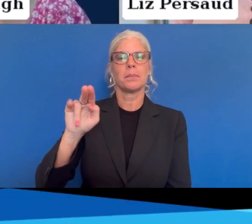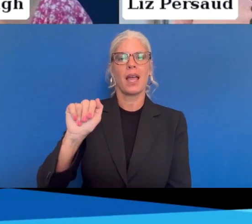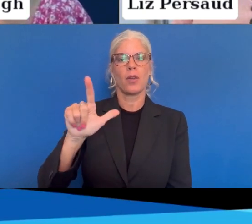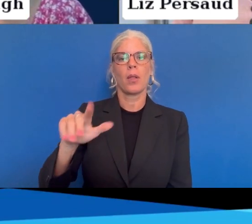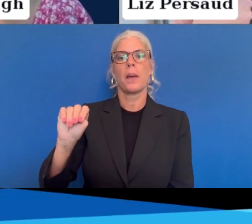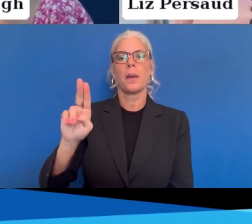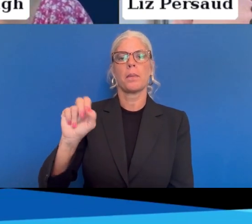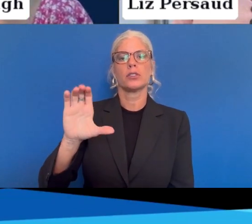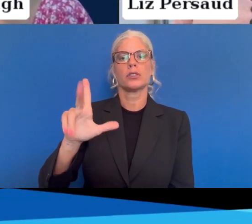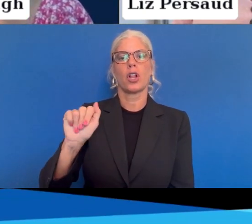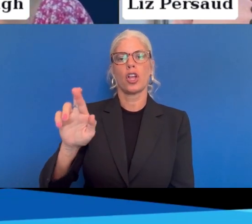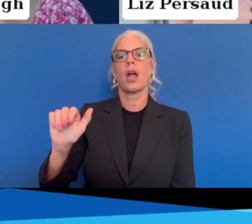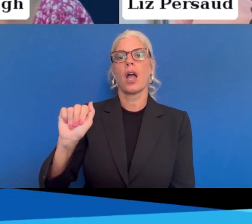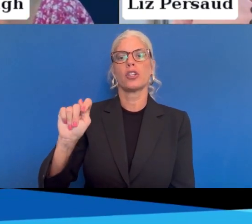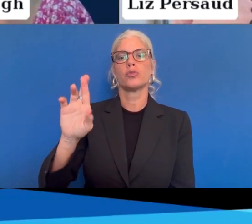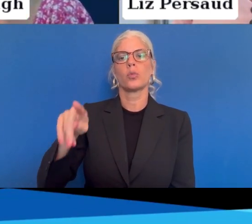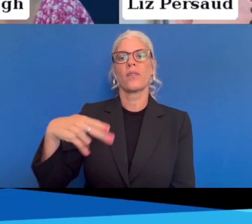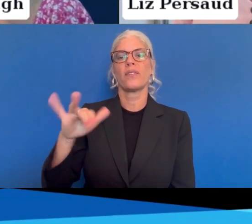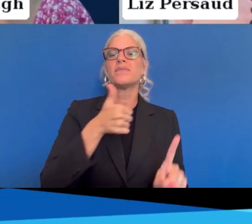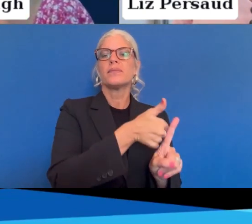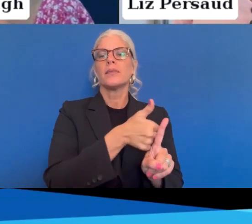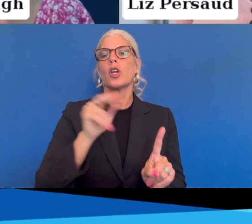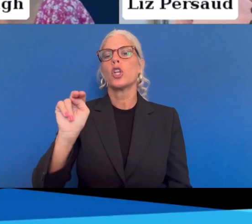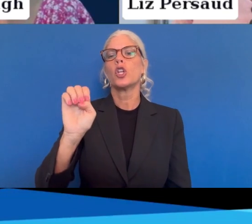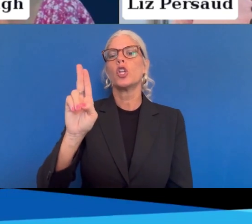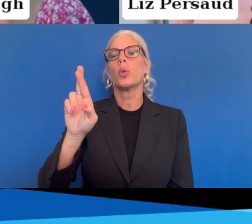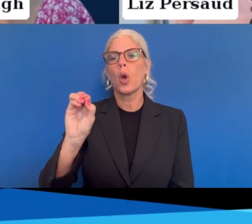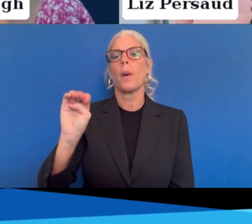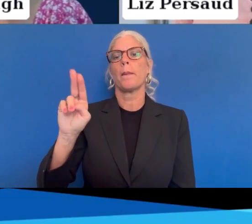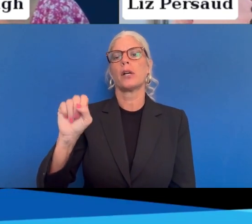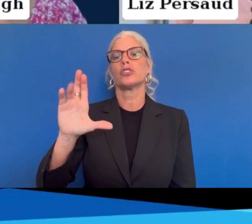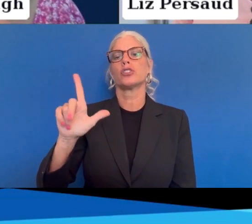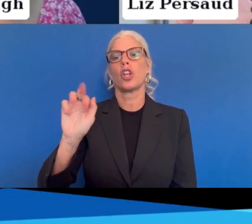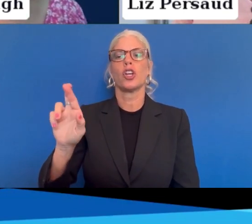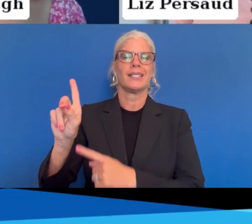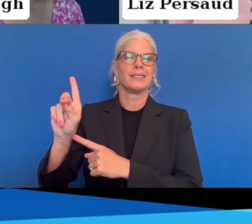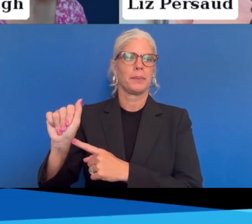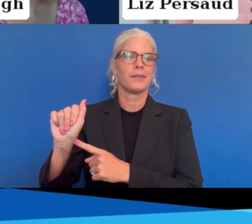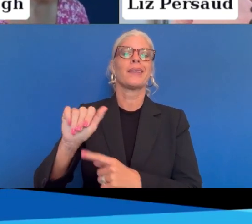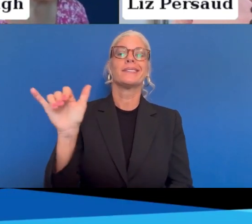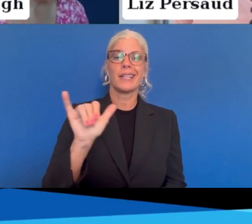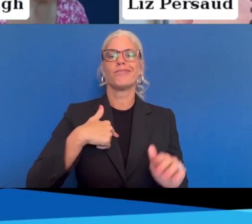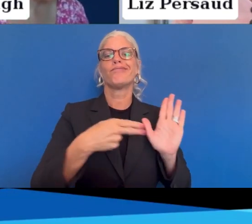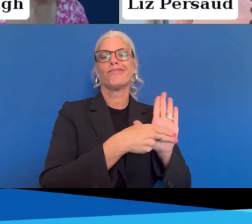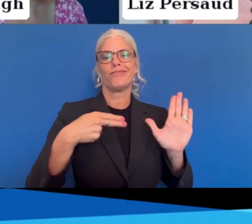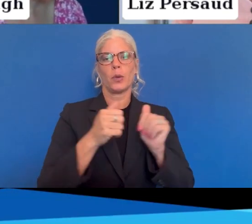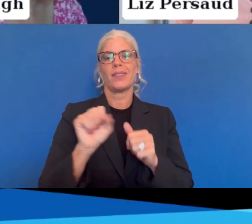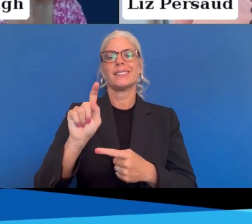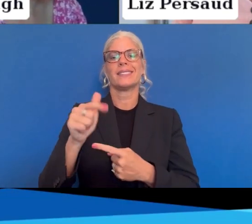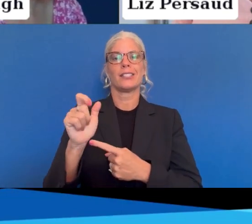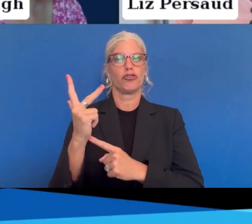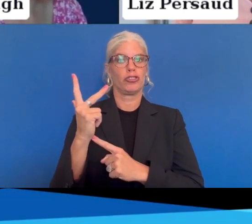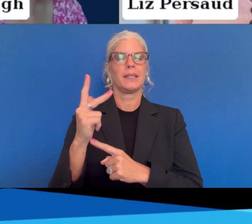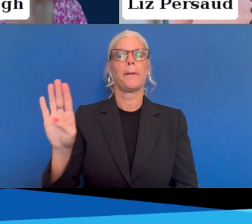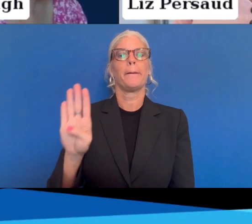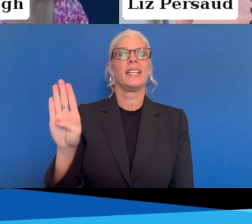journey having spinal muscular atrophy, which is a neuromuscular disability, and also being diagnosed with